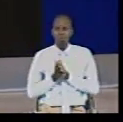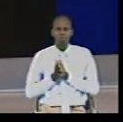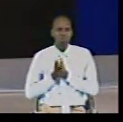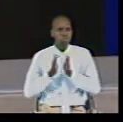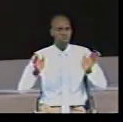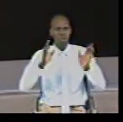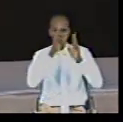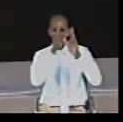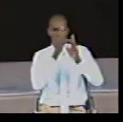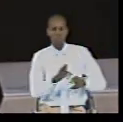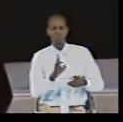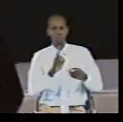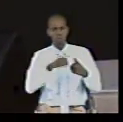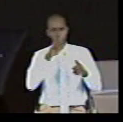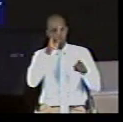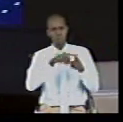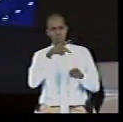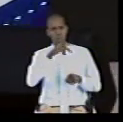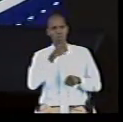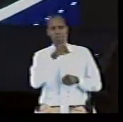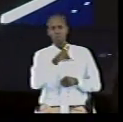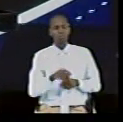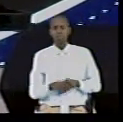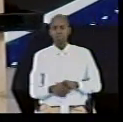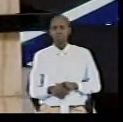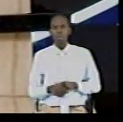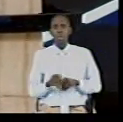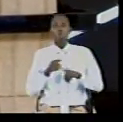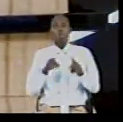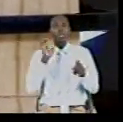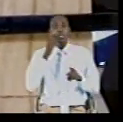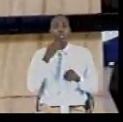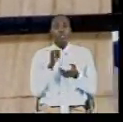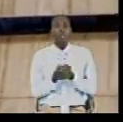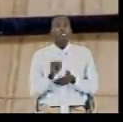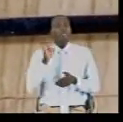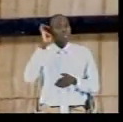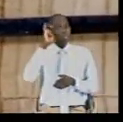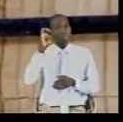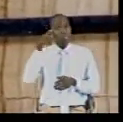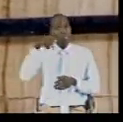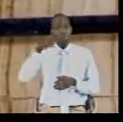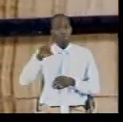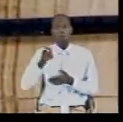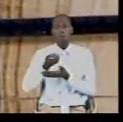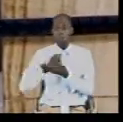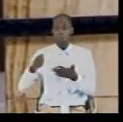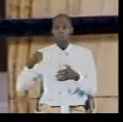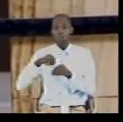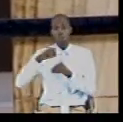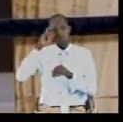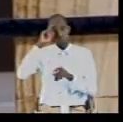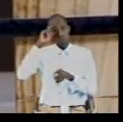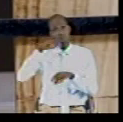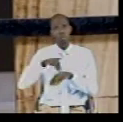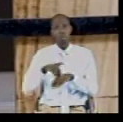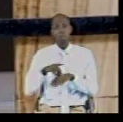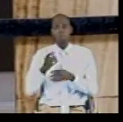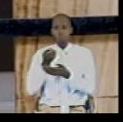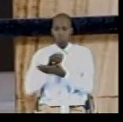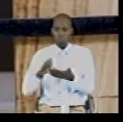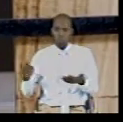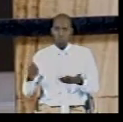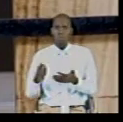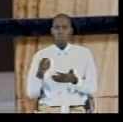and say, he wrote in wisdom, he wrote in good revelation, and he wrote the scripture. No, I will not